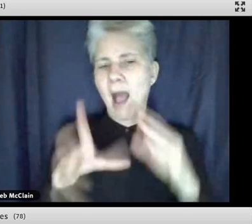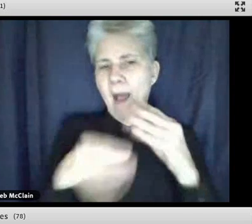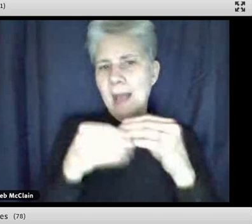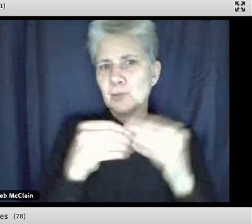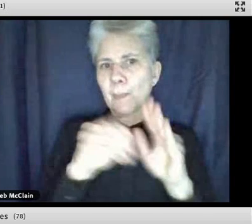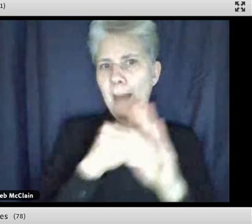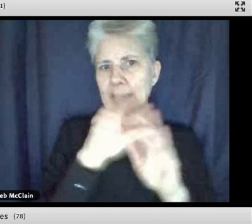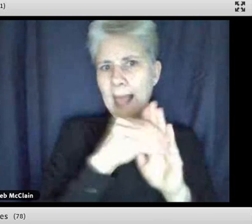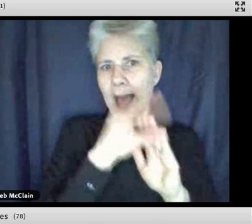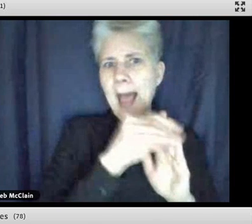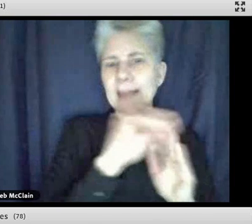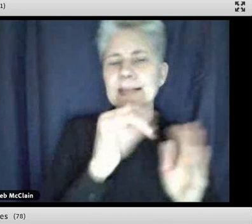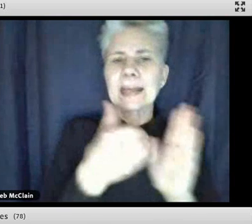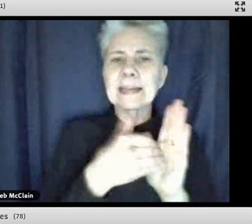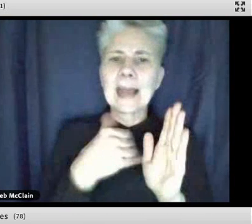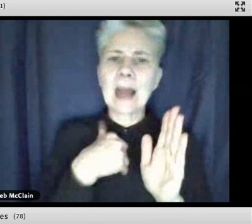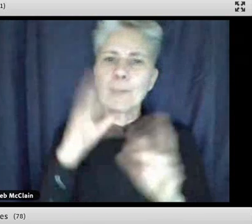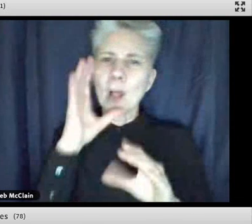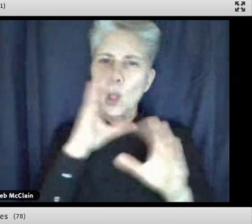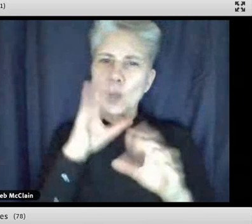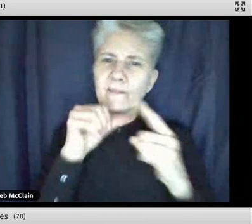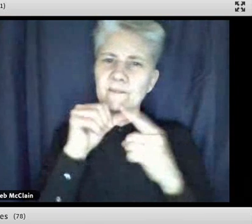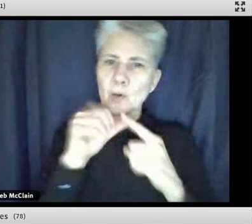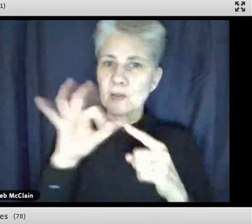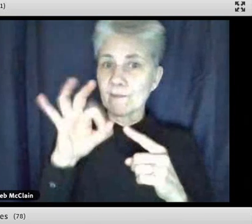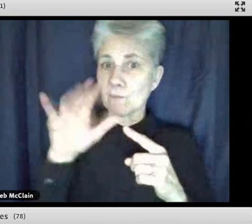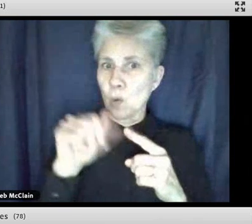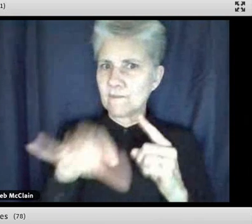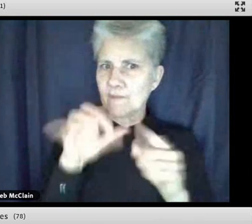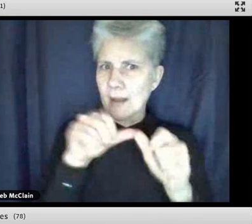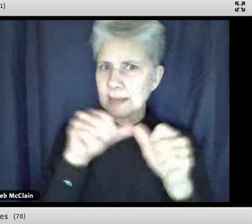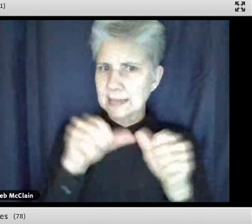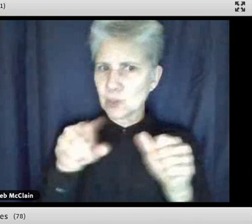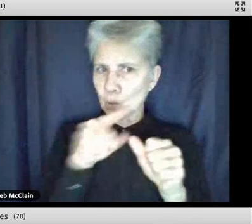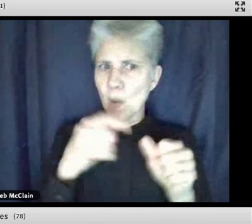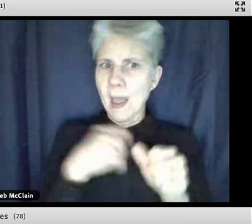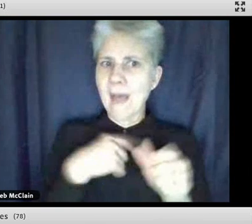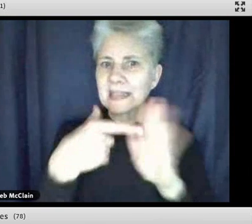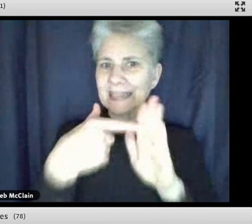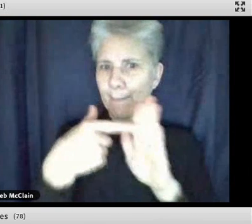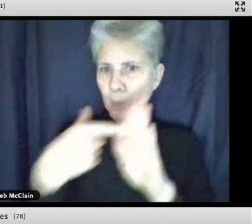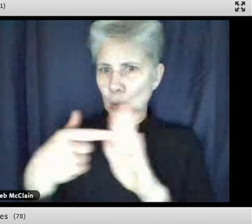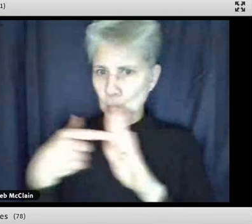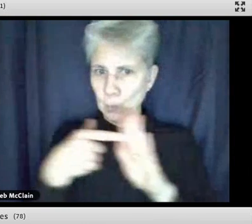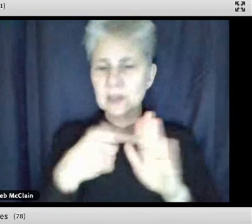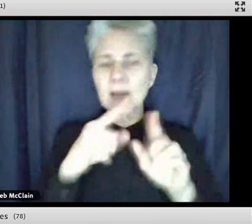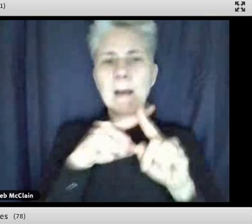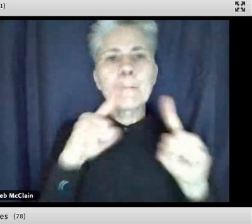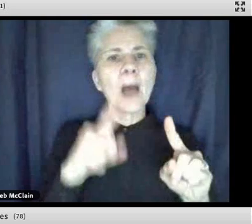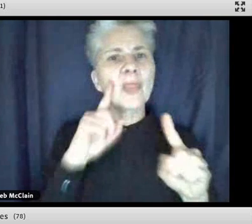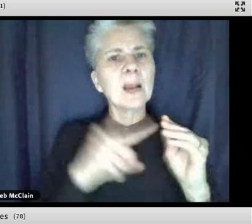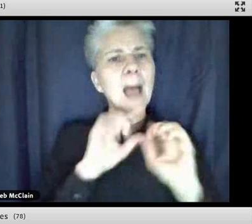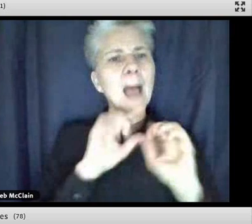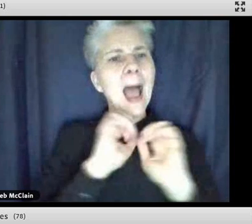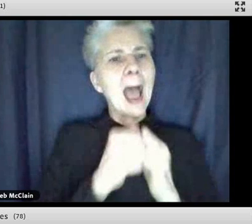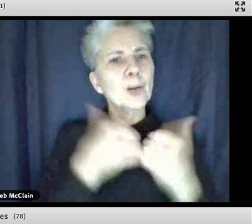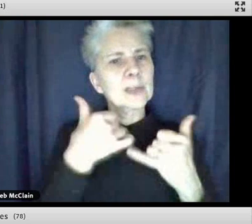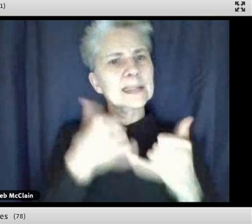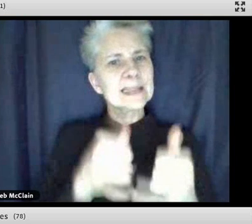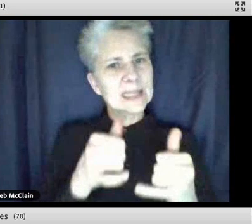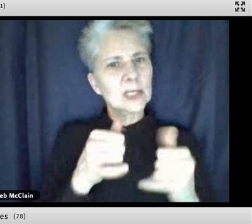And again, I'm looking first at Florida to find sites so you have as an example. but think about how you can still stay